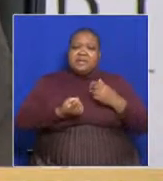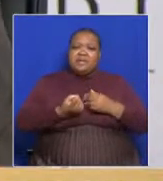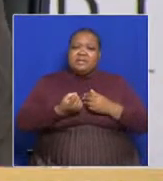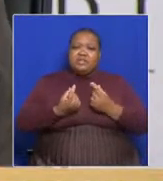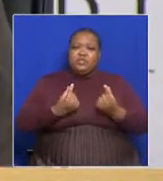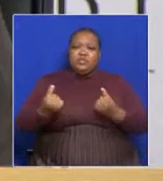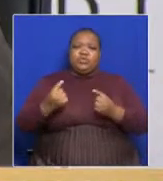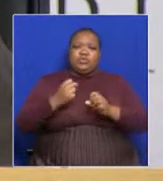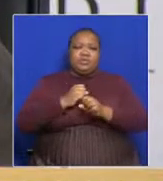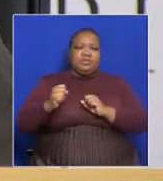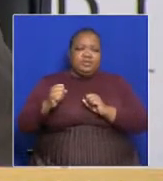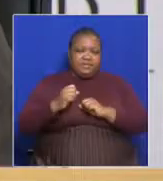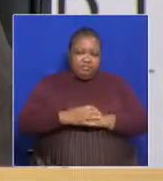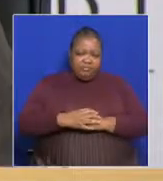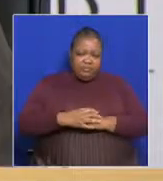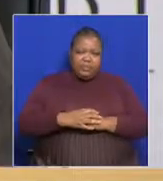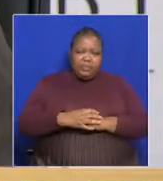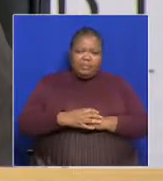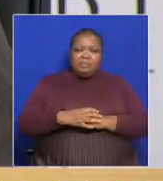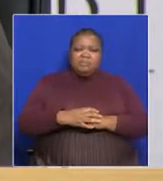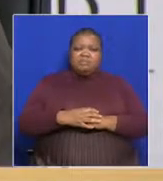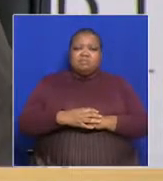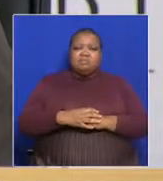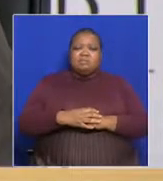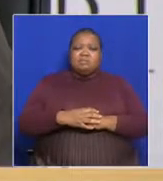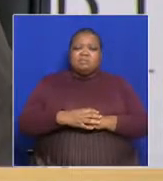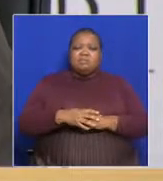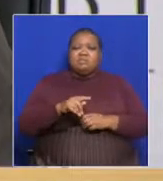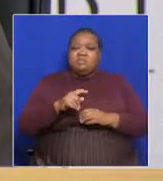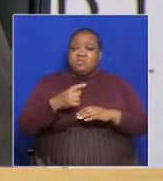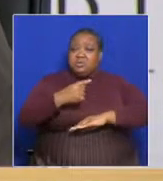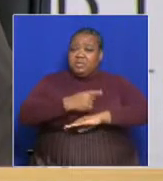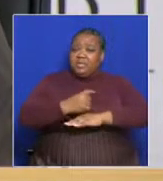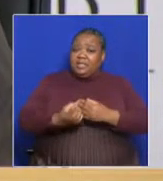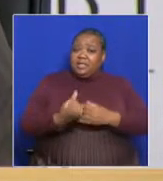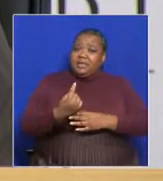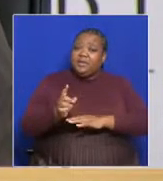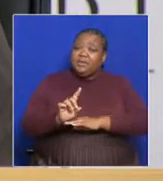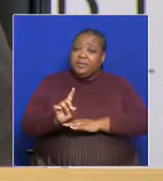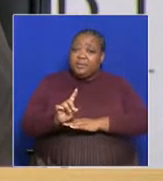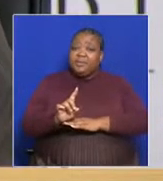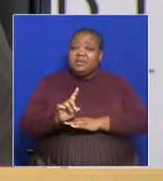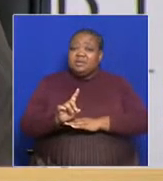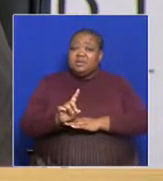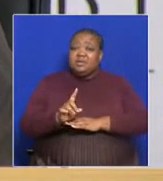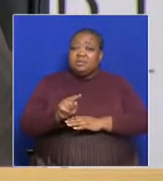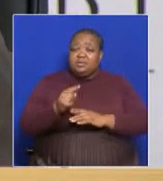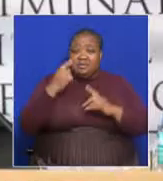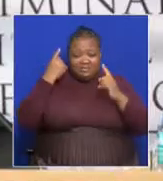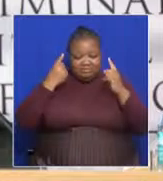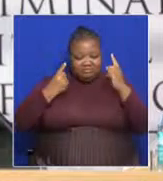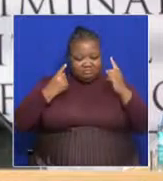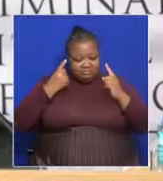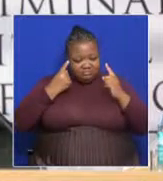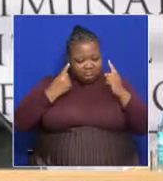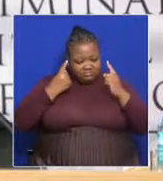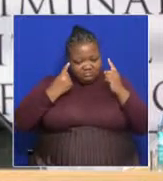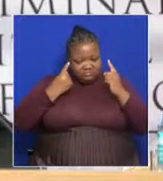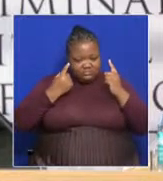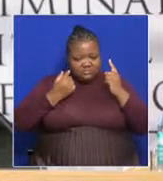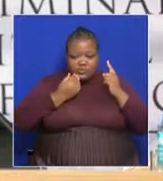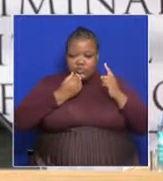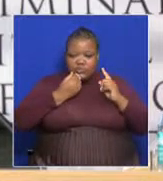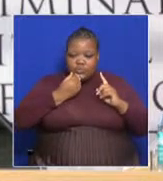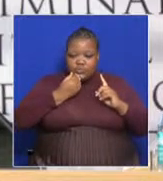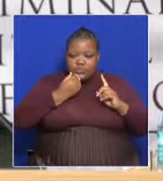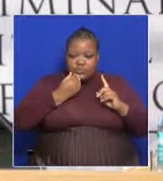So what exactly went down on that day? It's something you subsequently thought of, and you are thinking who to lay it, at whose doorstep